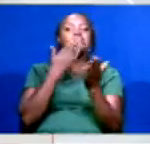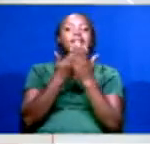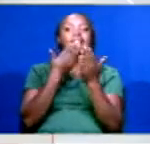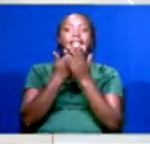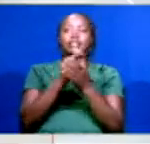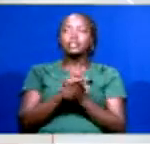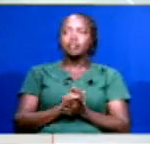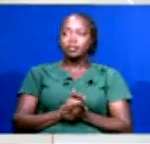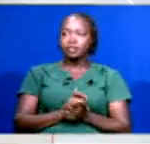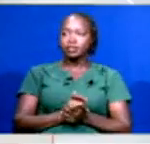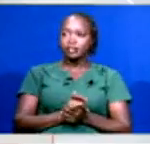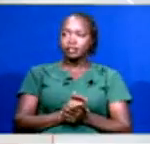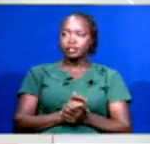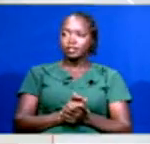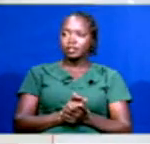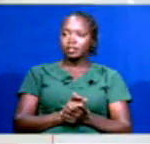asanti.